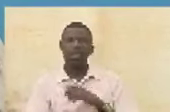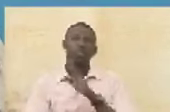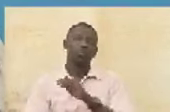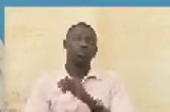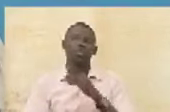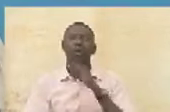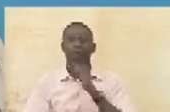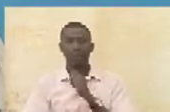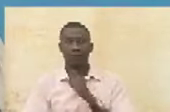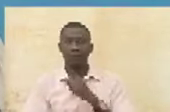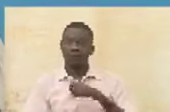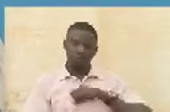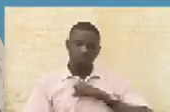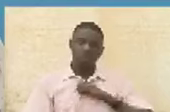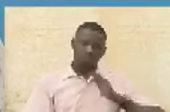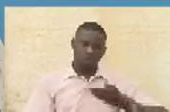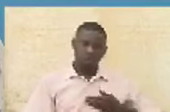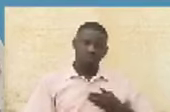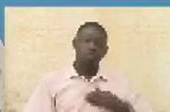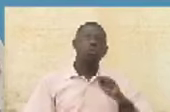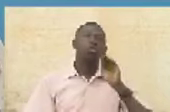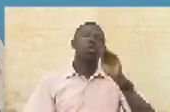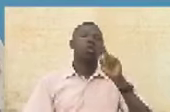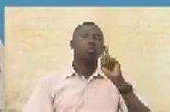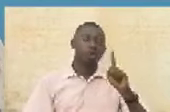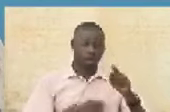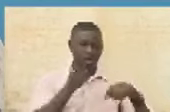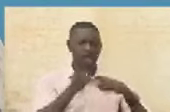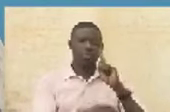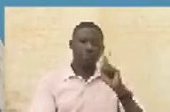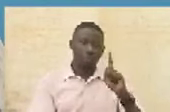men. We were also called one by one.